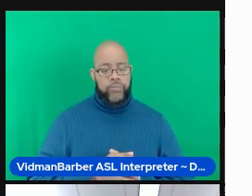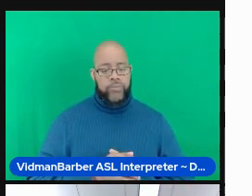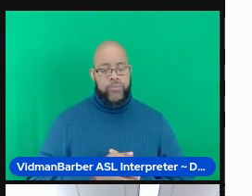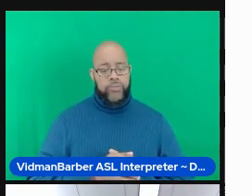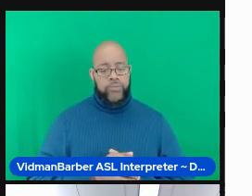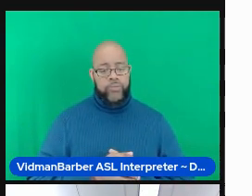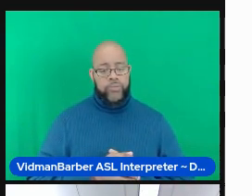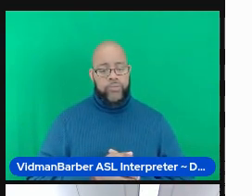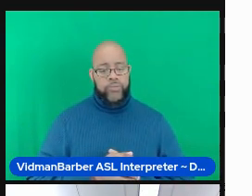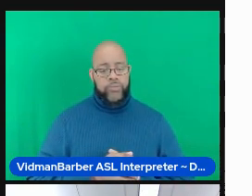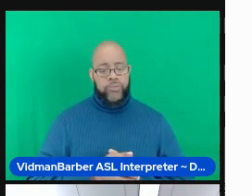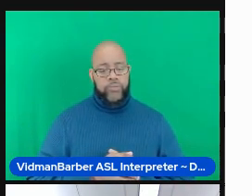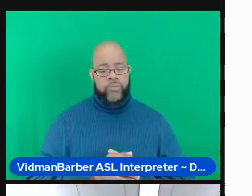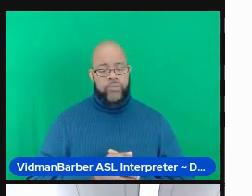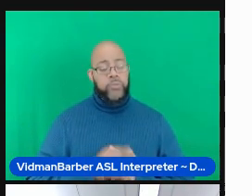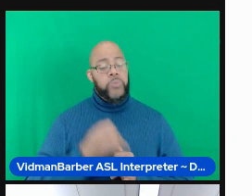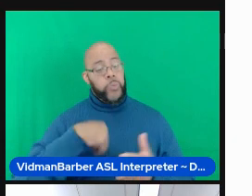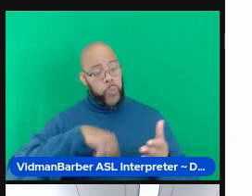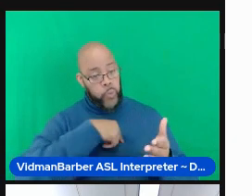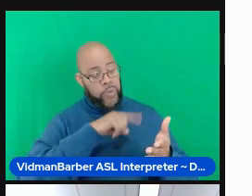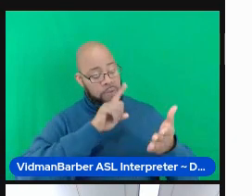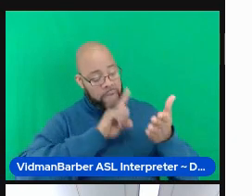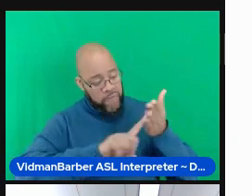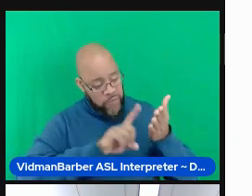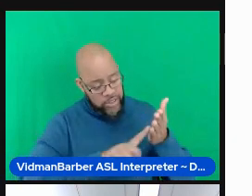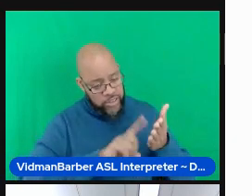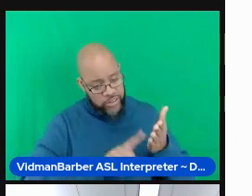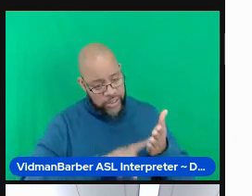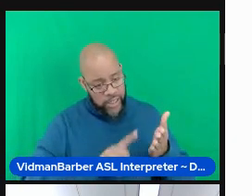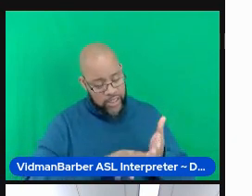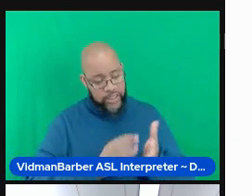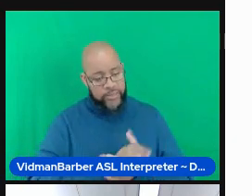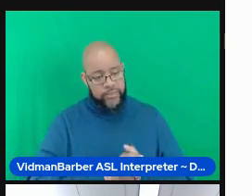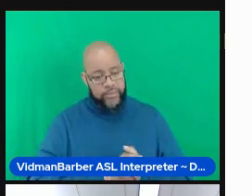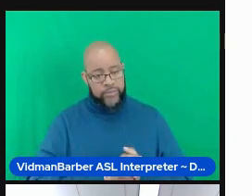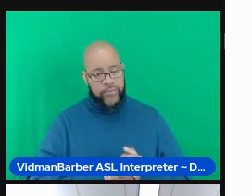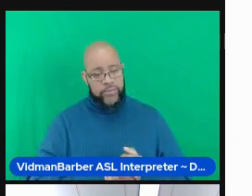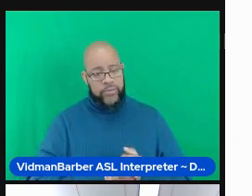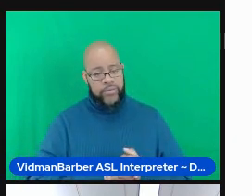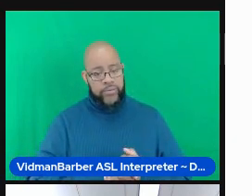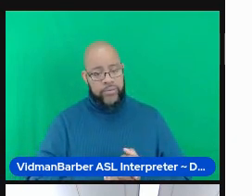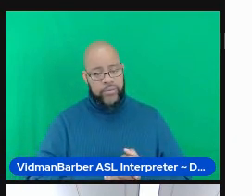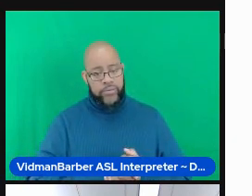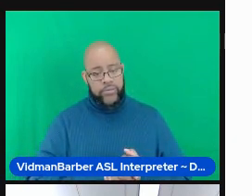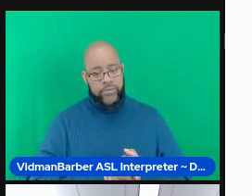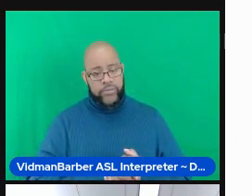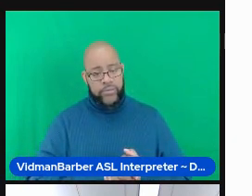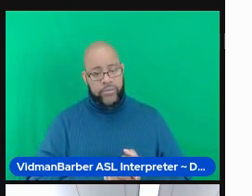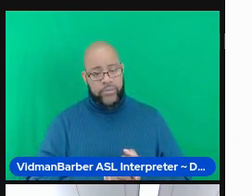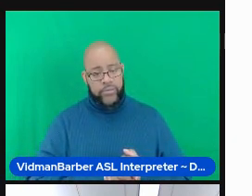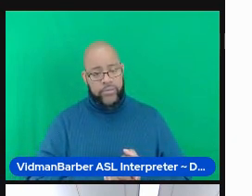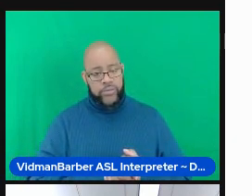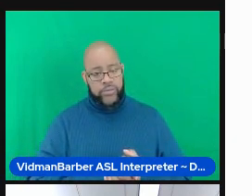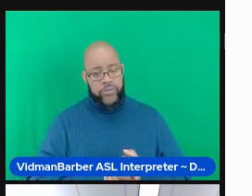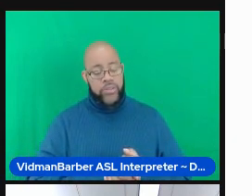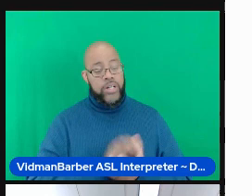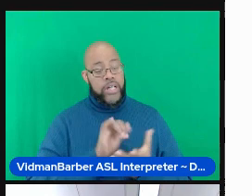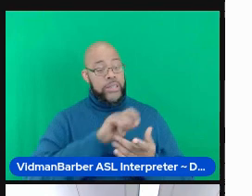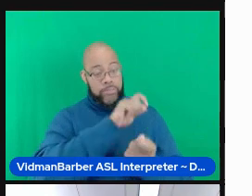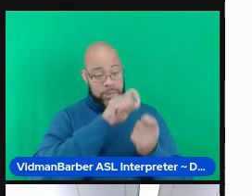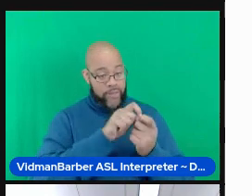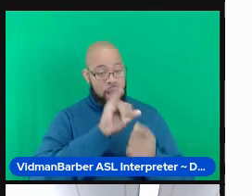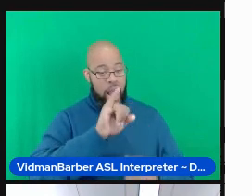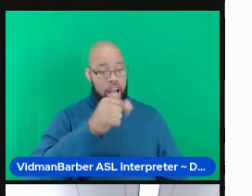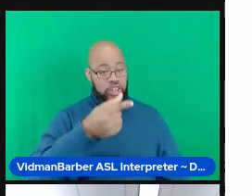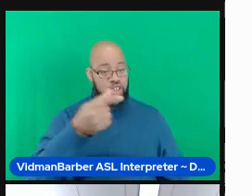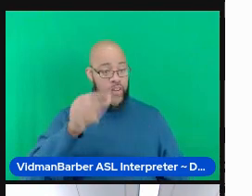then investigated the. So we then evaluated the influenza vaccine specific IgG4 levels